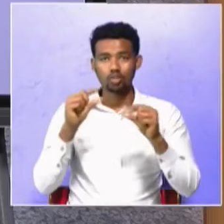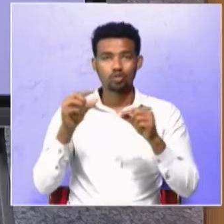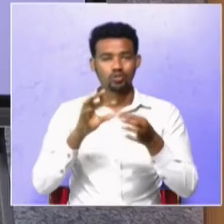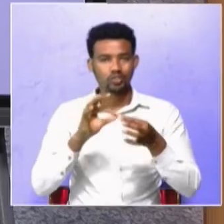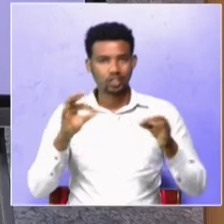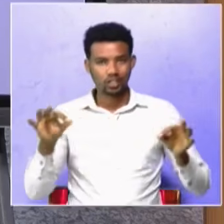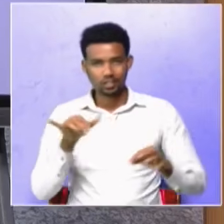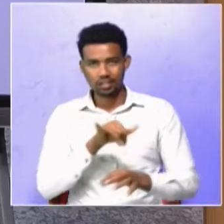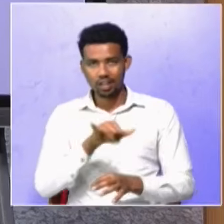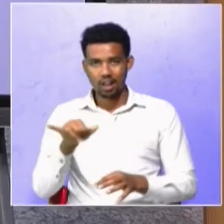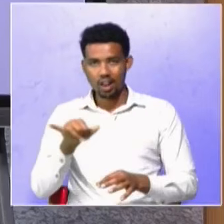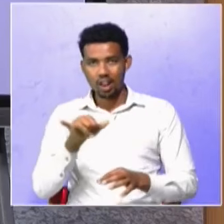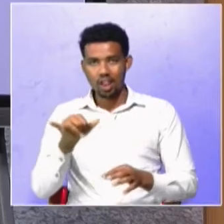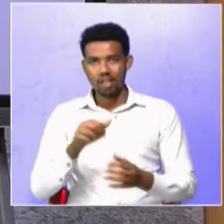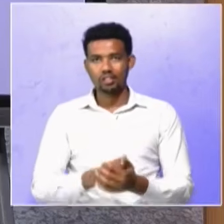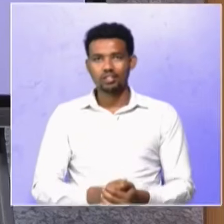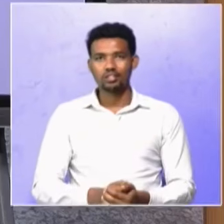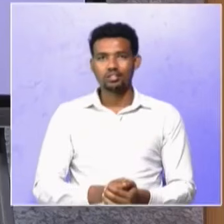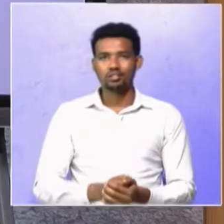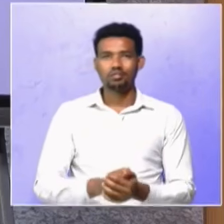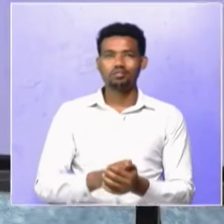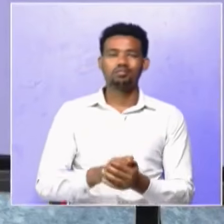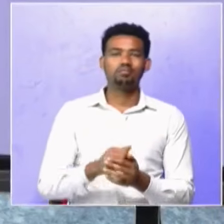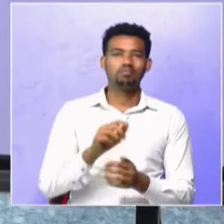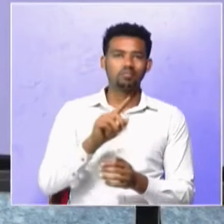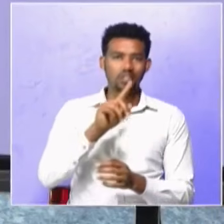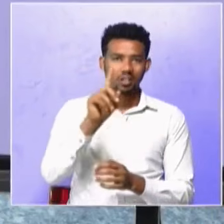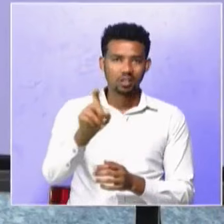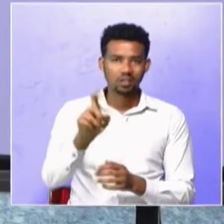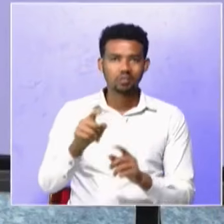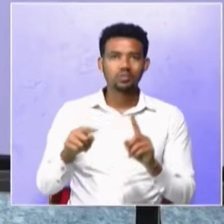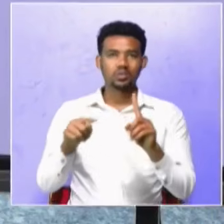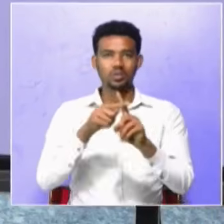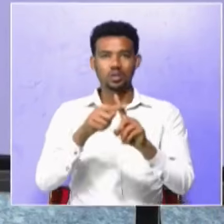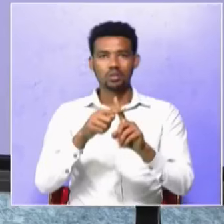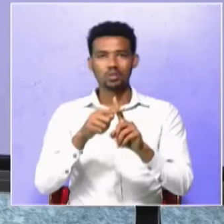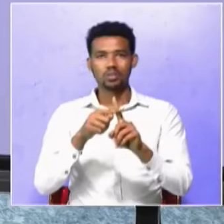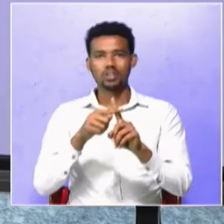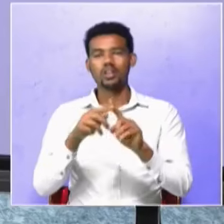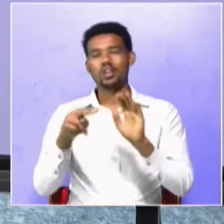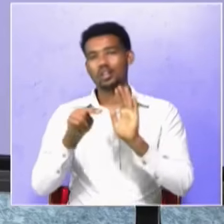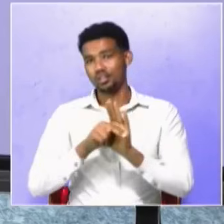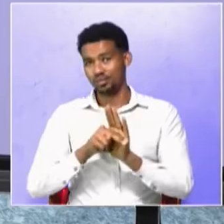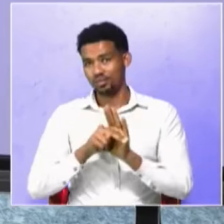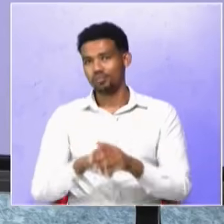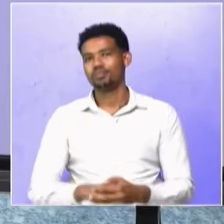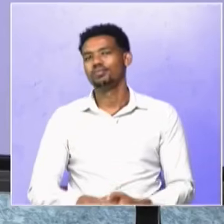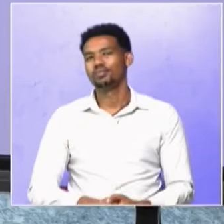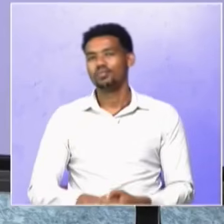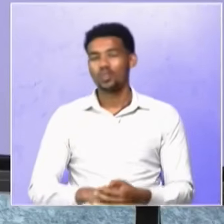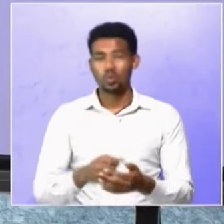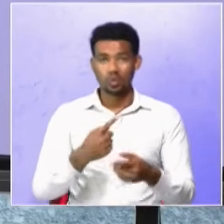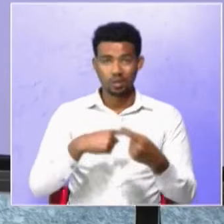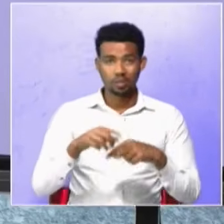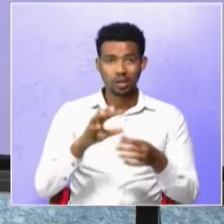sentences like declarative, interrogative, and exclamatory. So when we come to